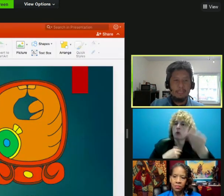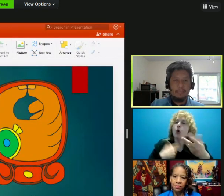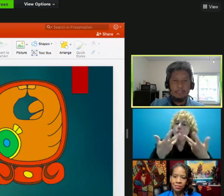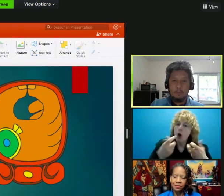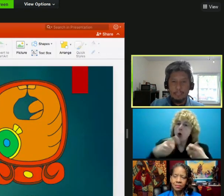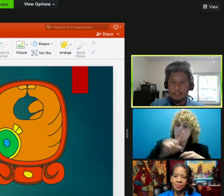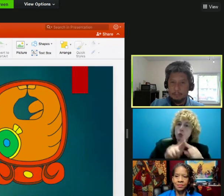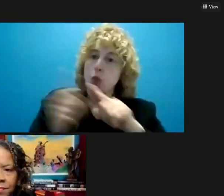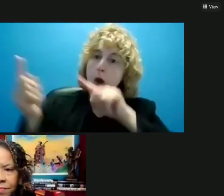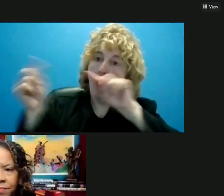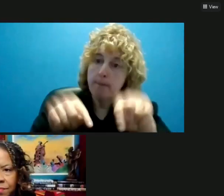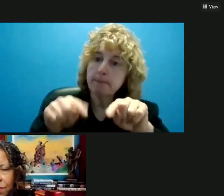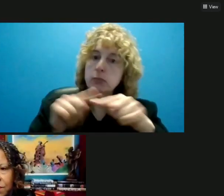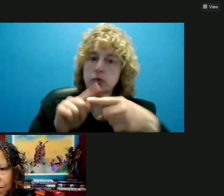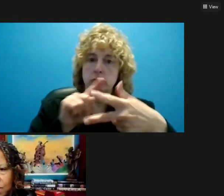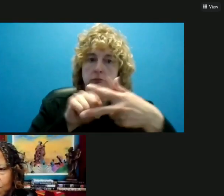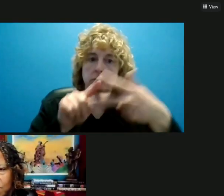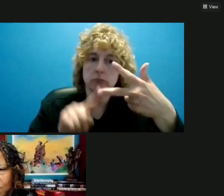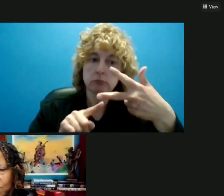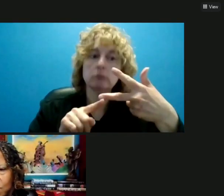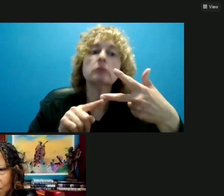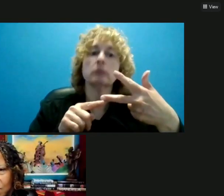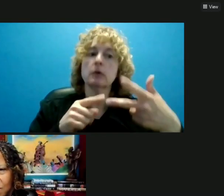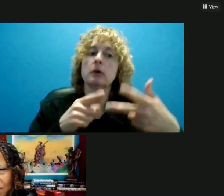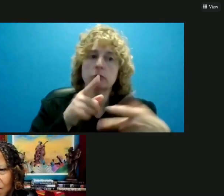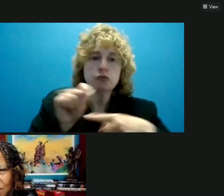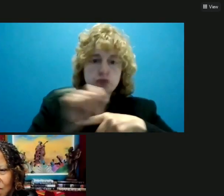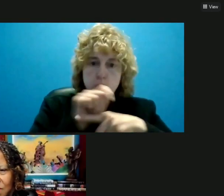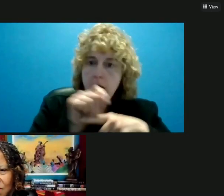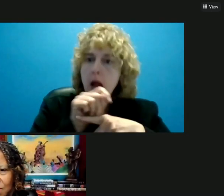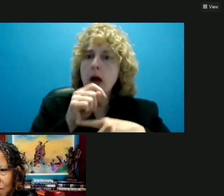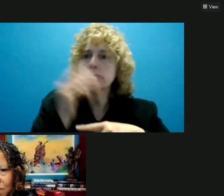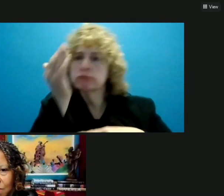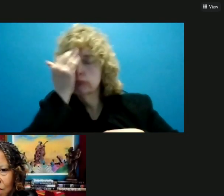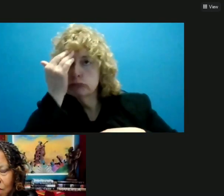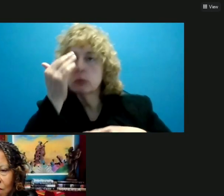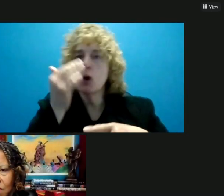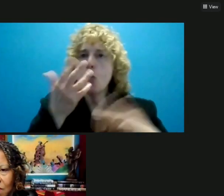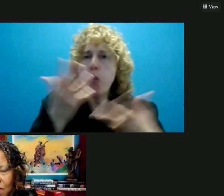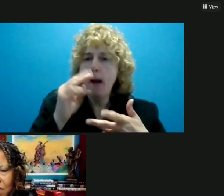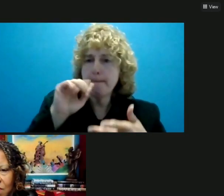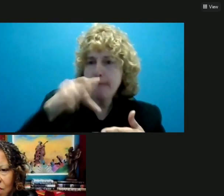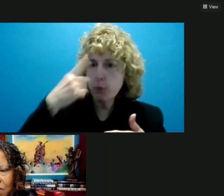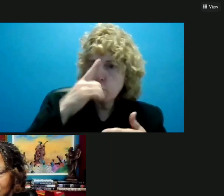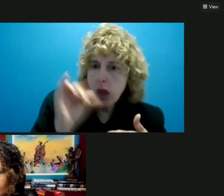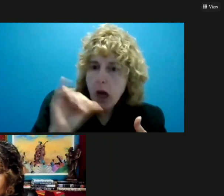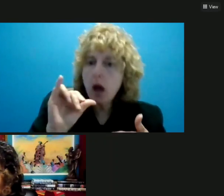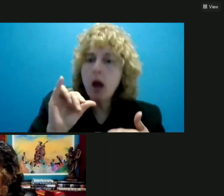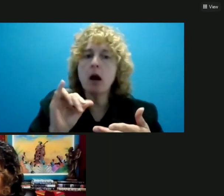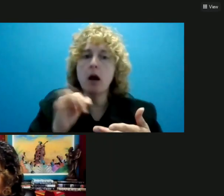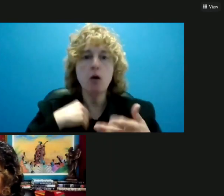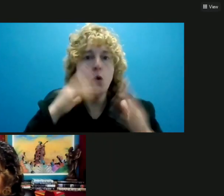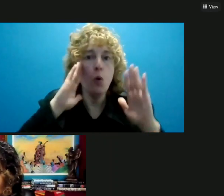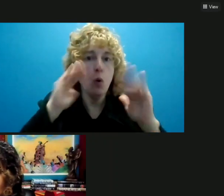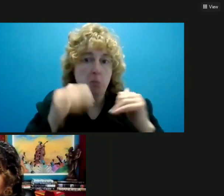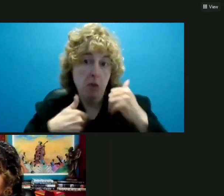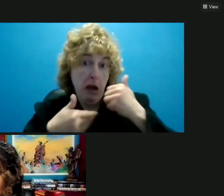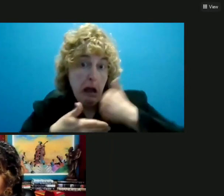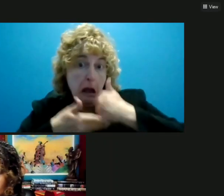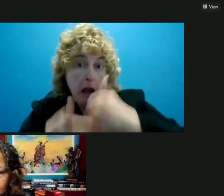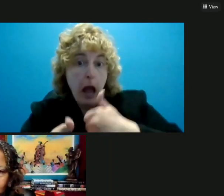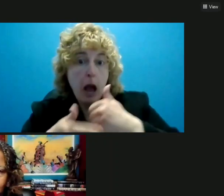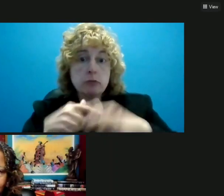be trained and educated in what the district thinks about it, what a map looks like, and how to create one. And we